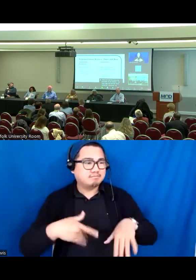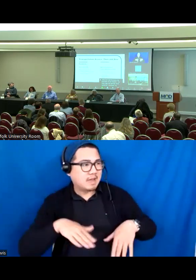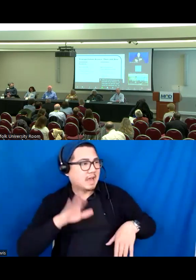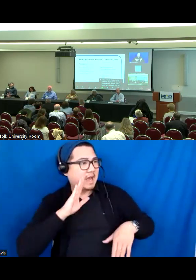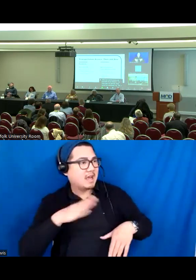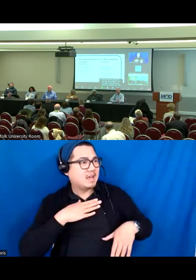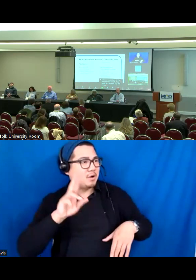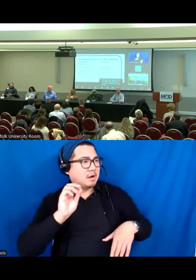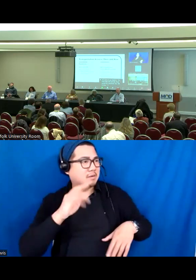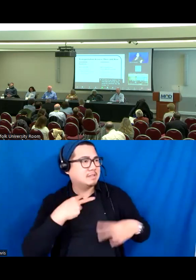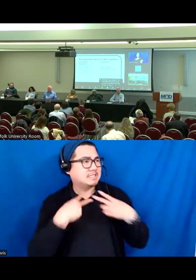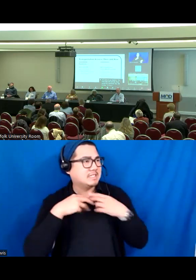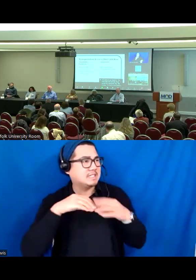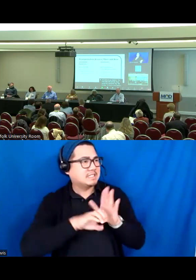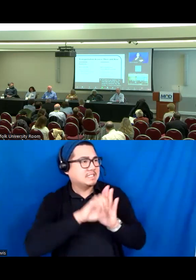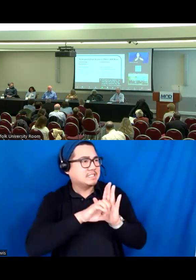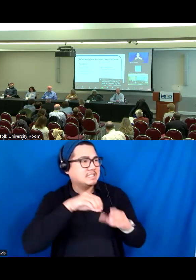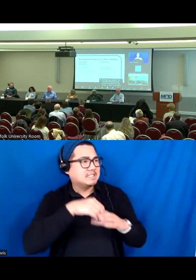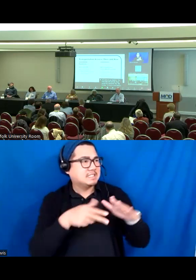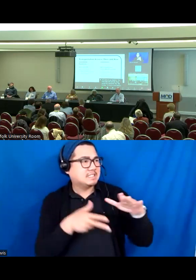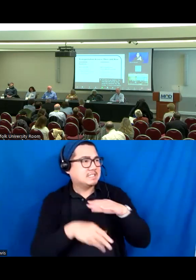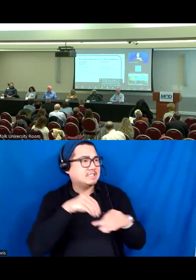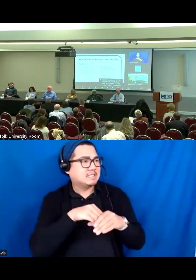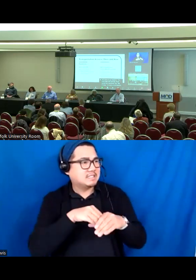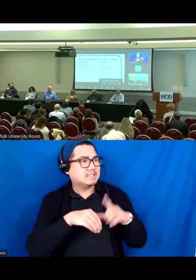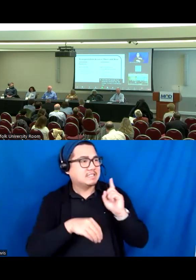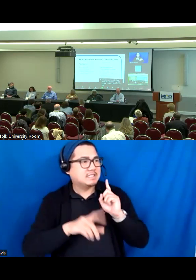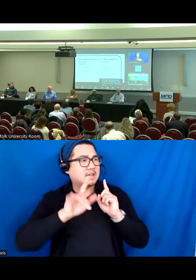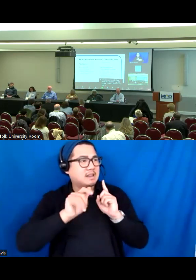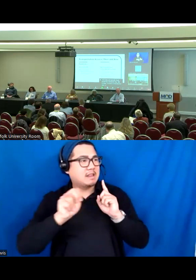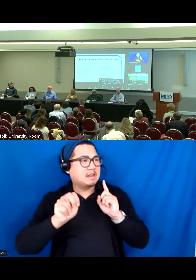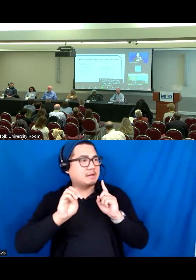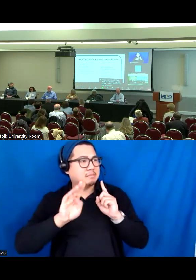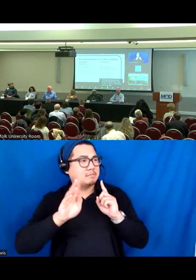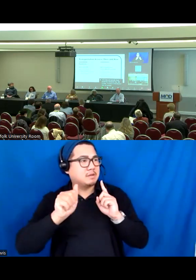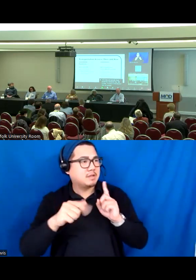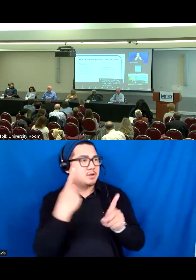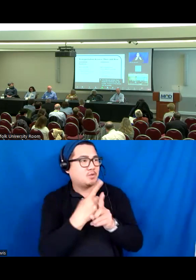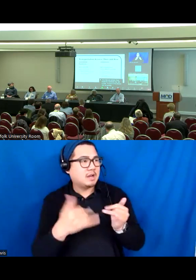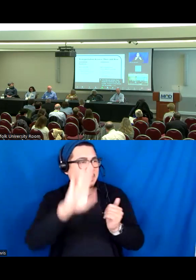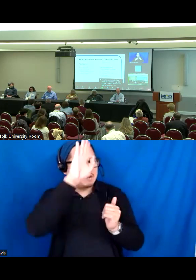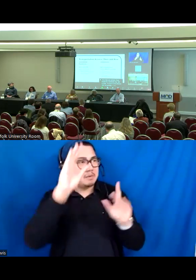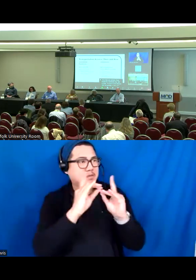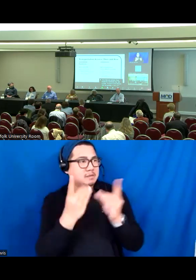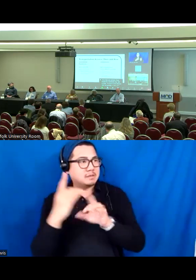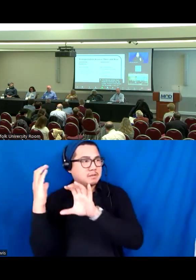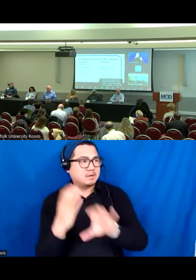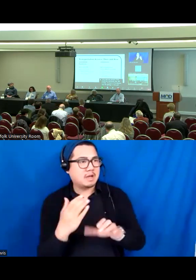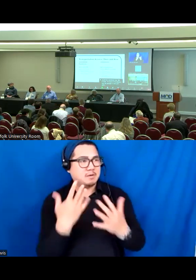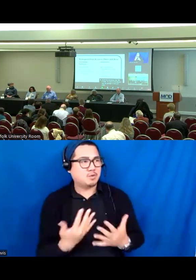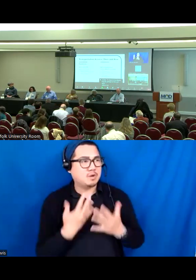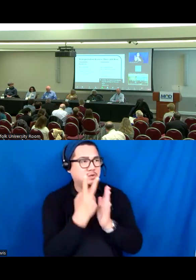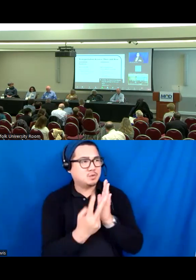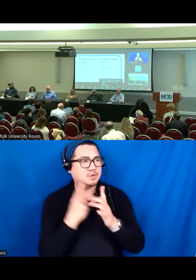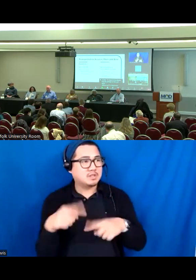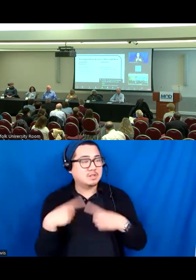the elevator in the garage at the Lynn MBTA station. The fire department's coming. I've been here for 2 hours. And